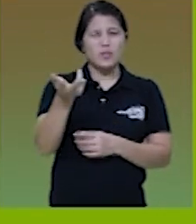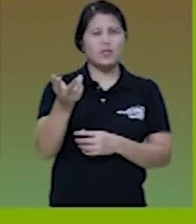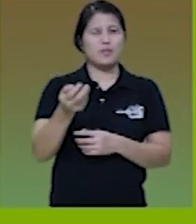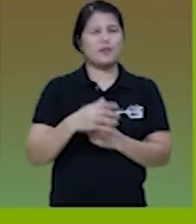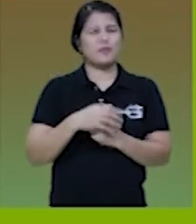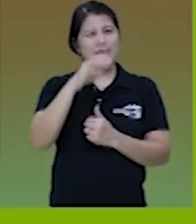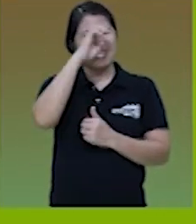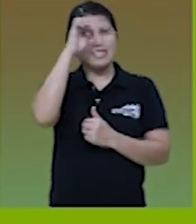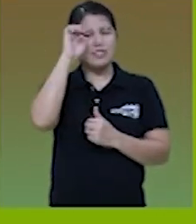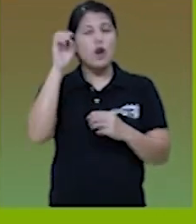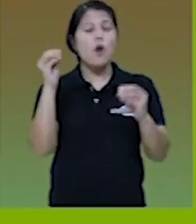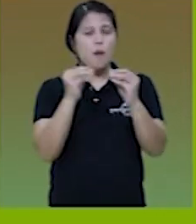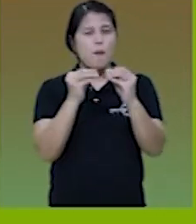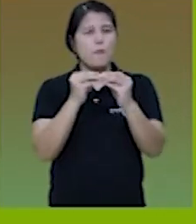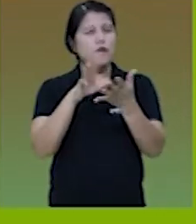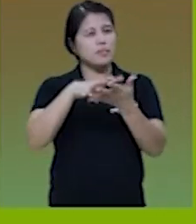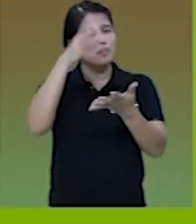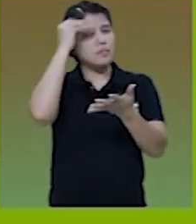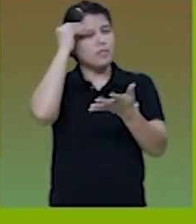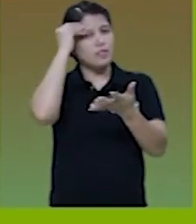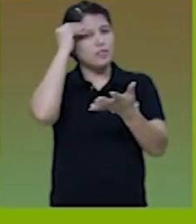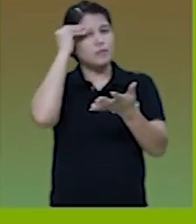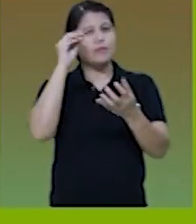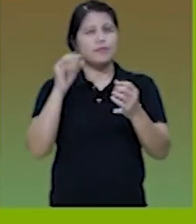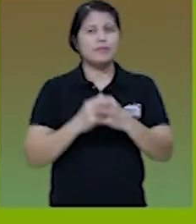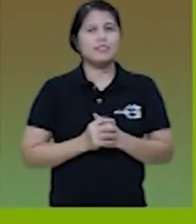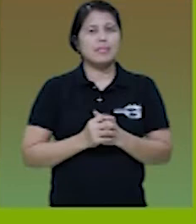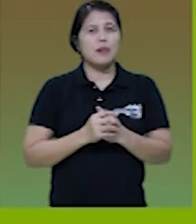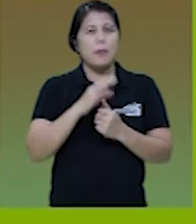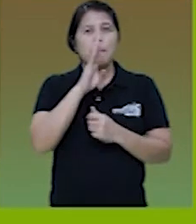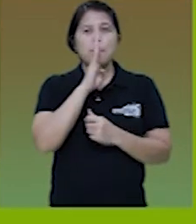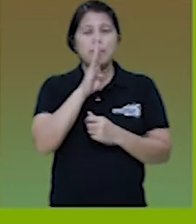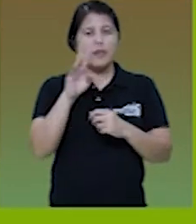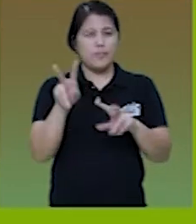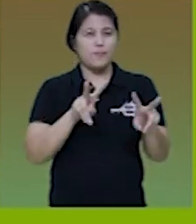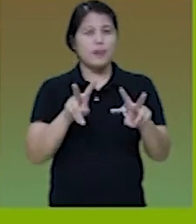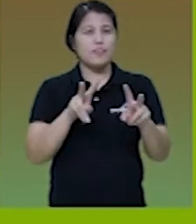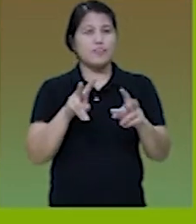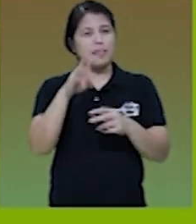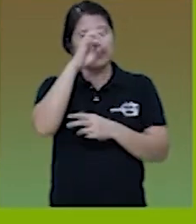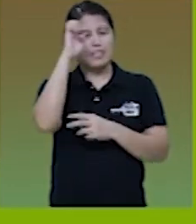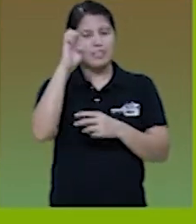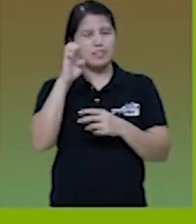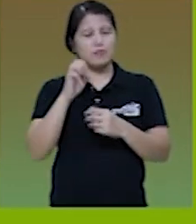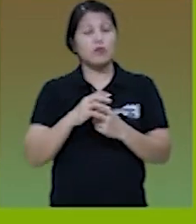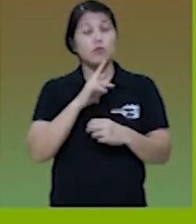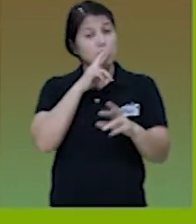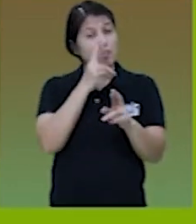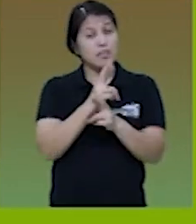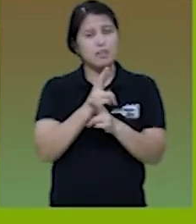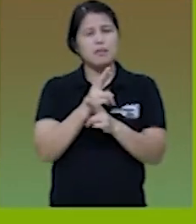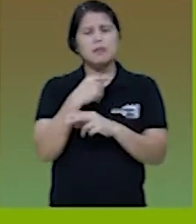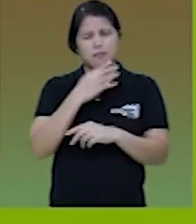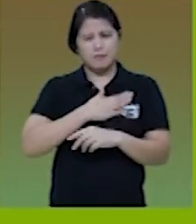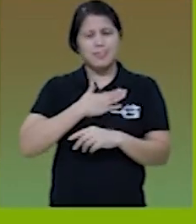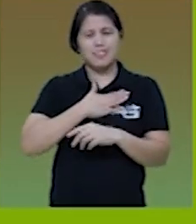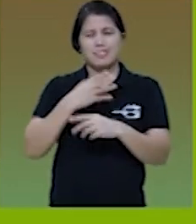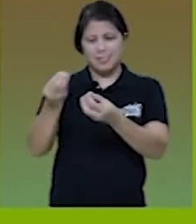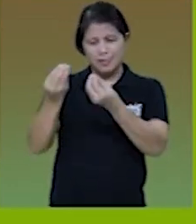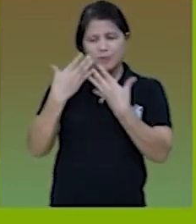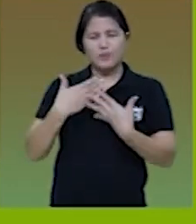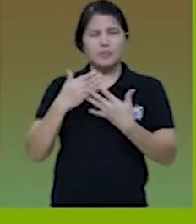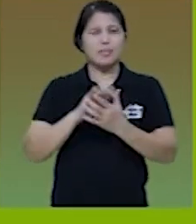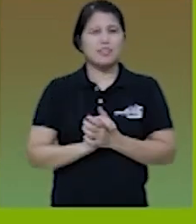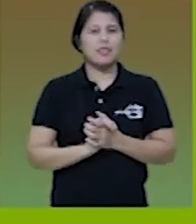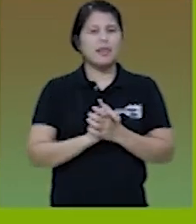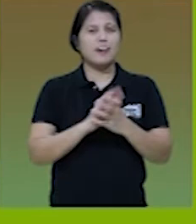Eliz! There's more to learn about be verbs, Eliz. Really, teacher? Please tell me more about them.